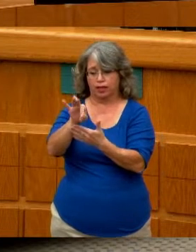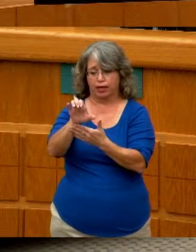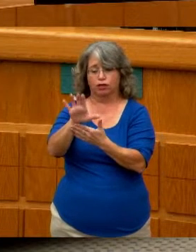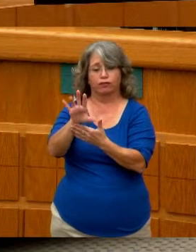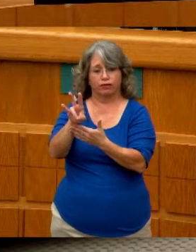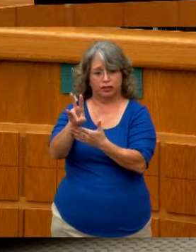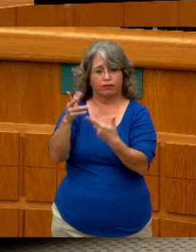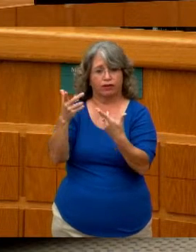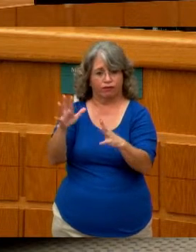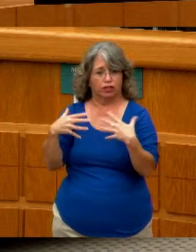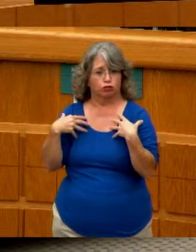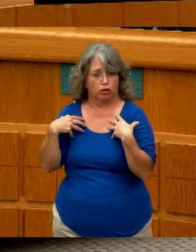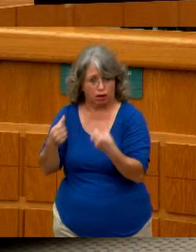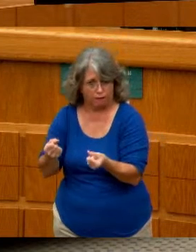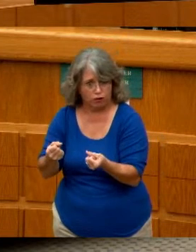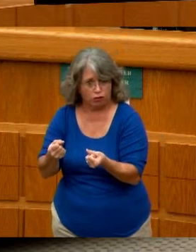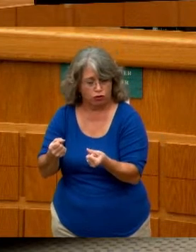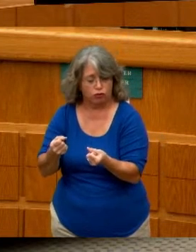22,338, we have